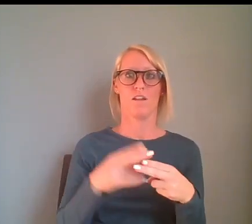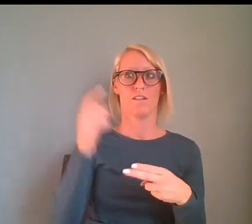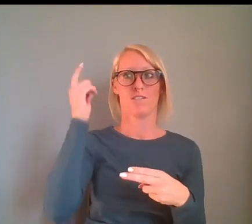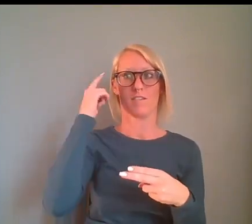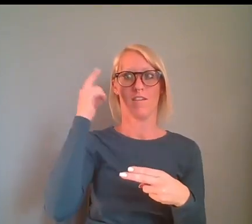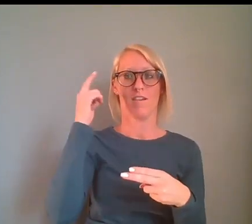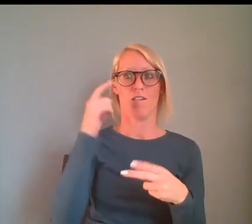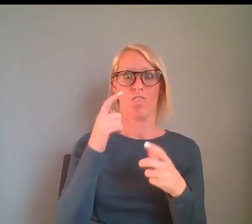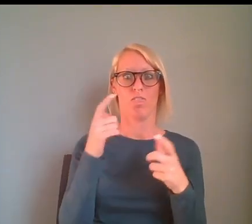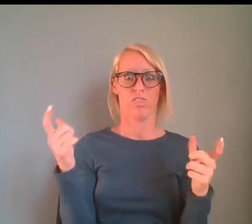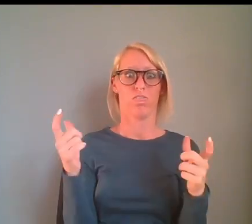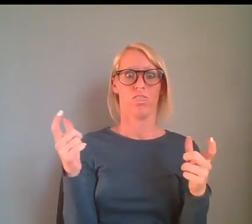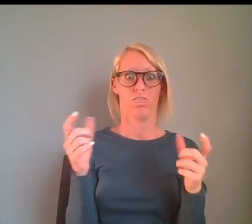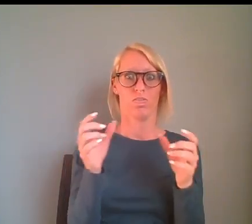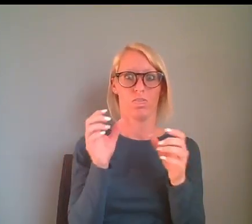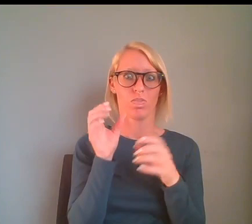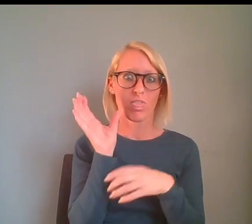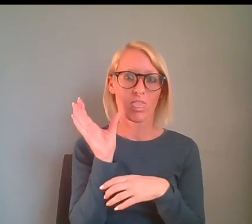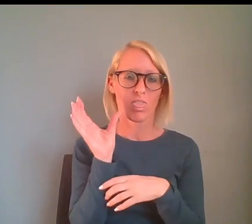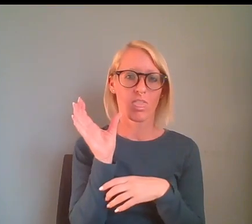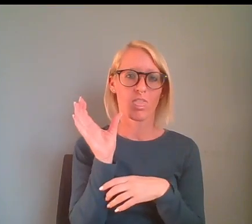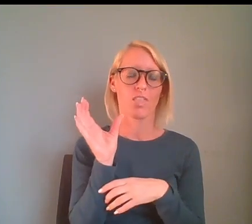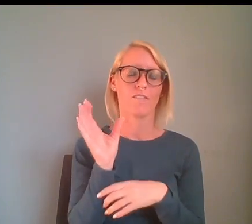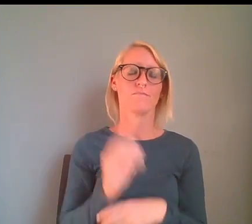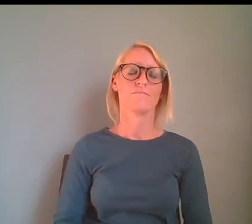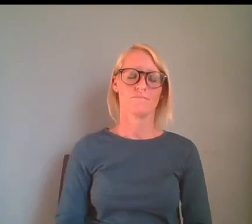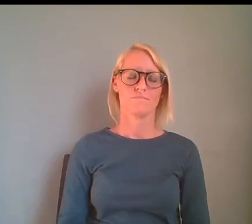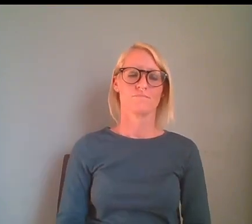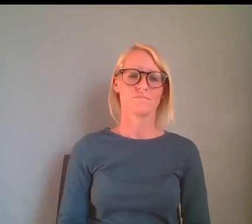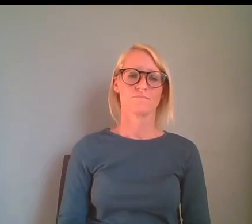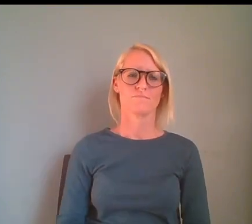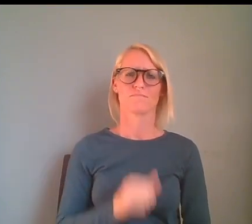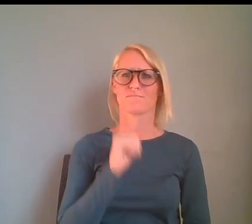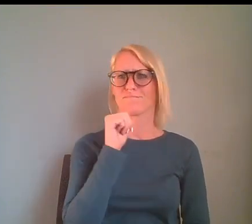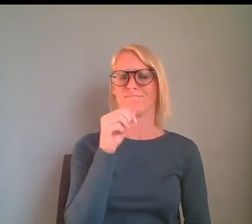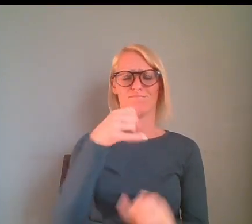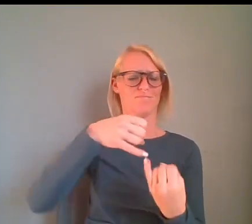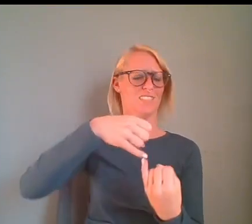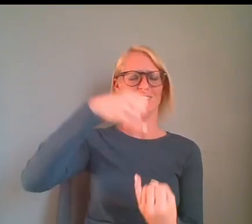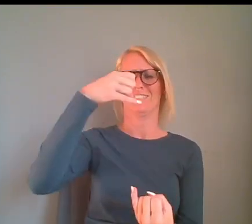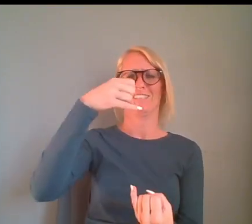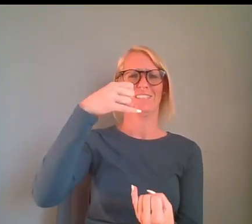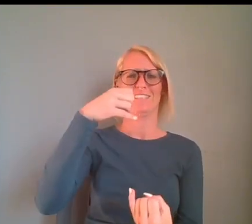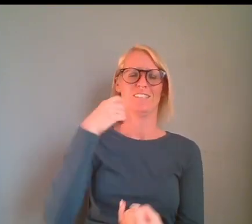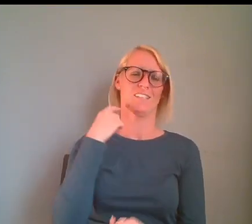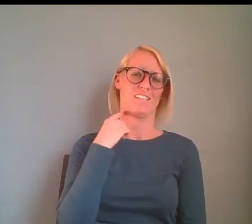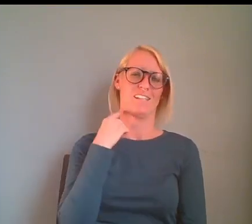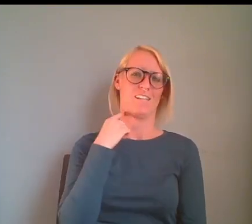So necks are thick. Don't make a little skinny neck.